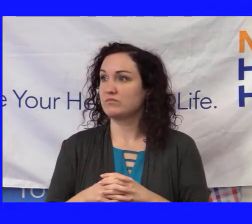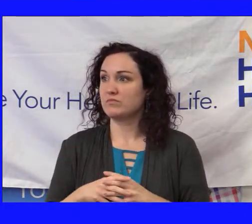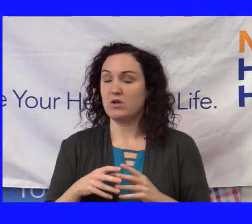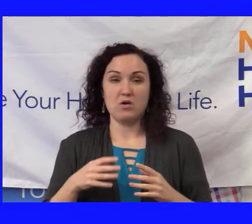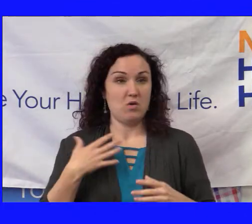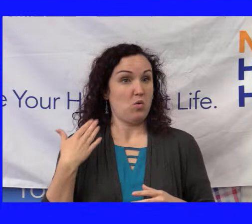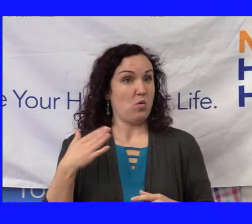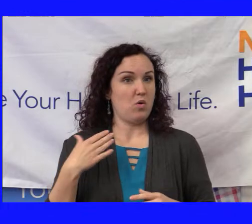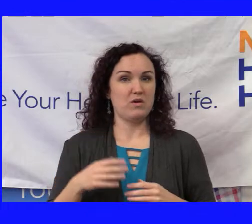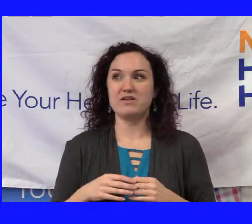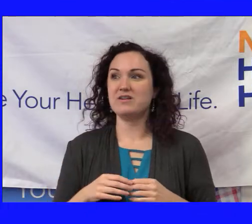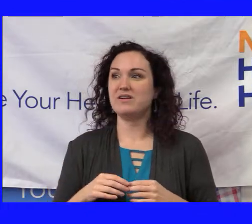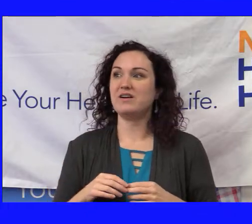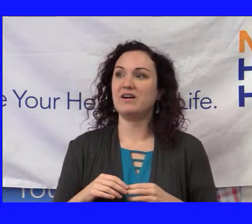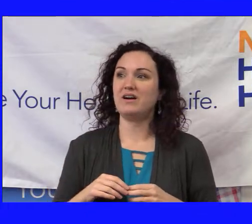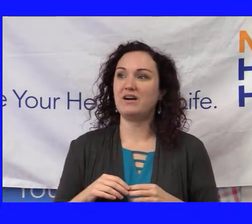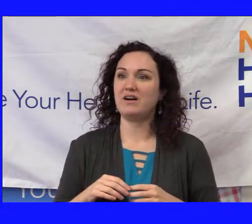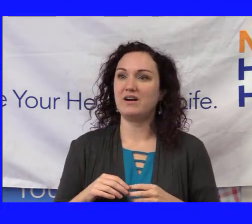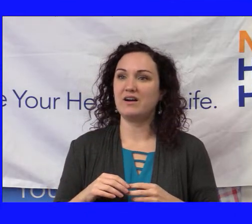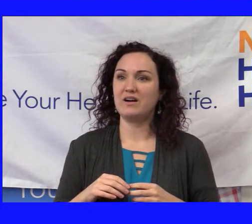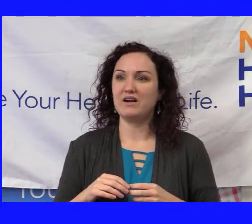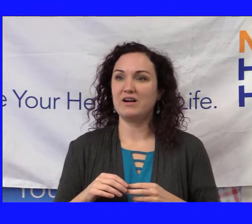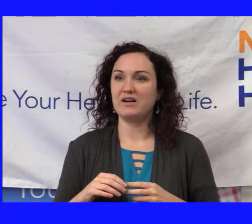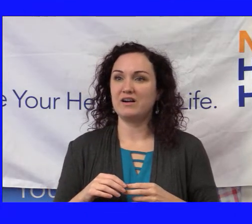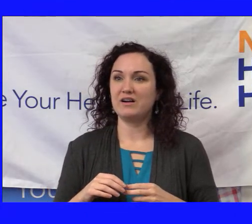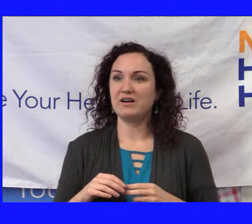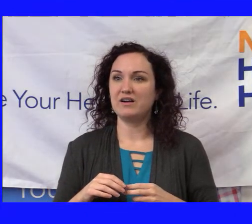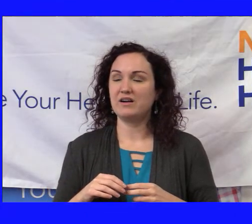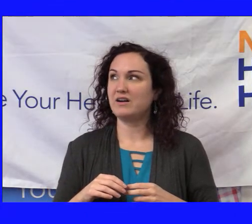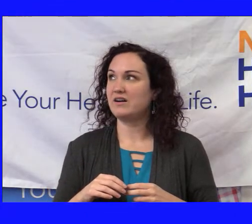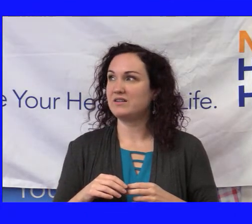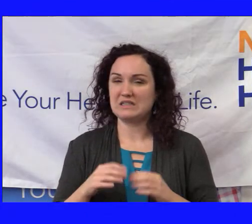Oof. It's the mask.